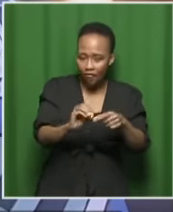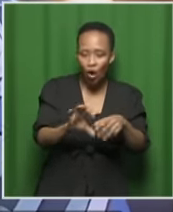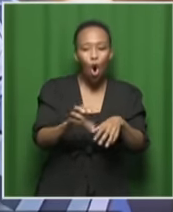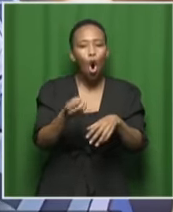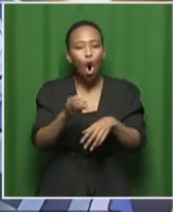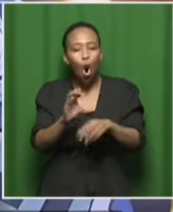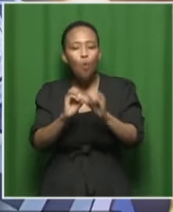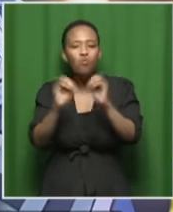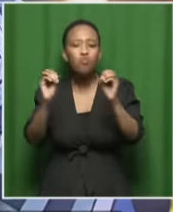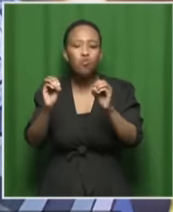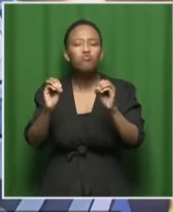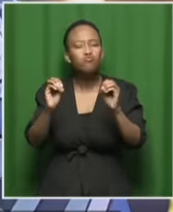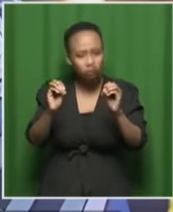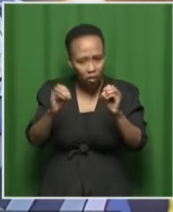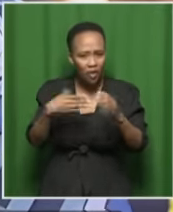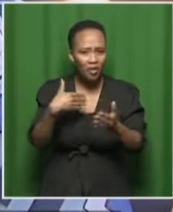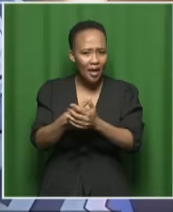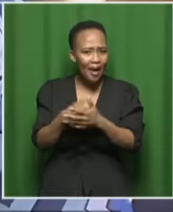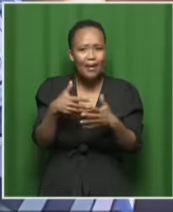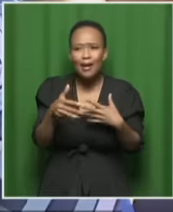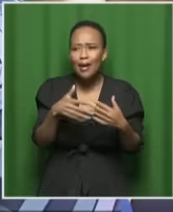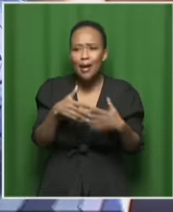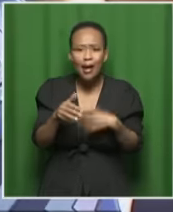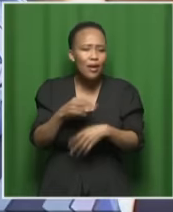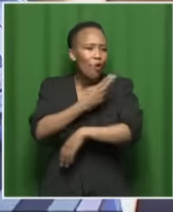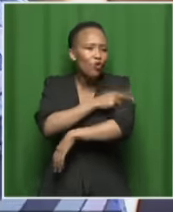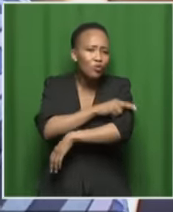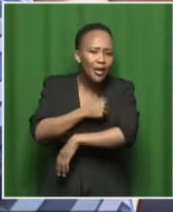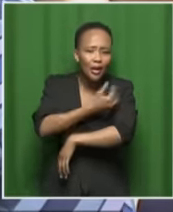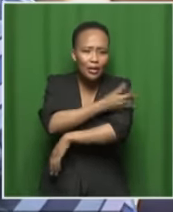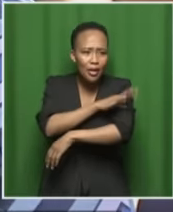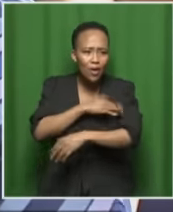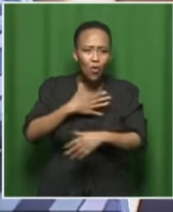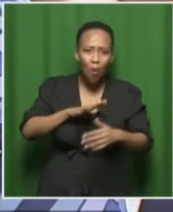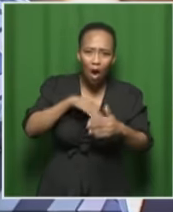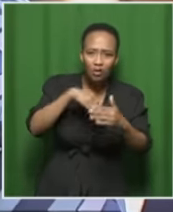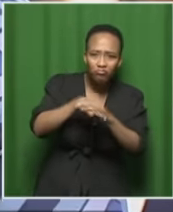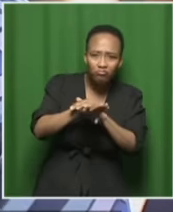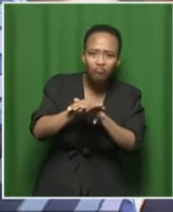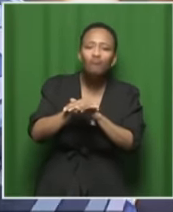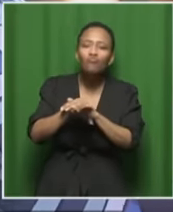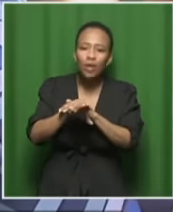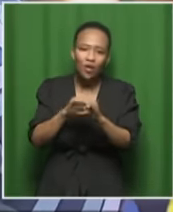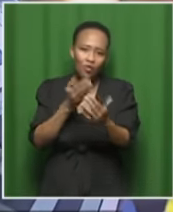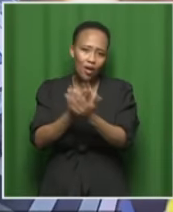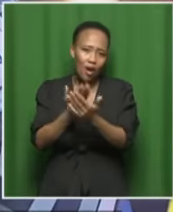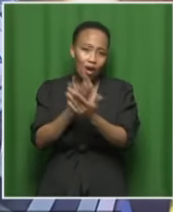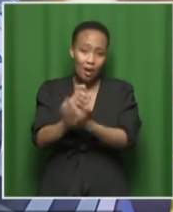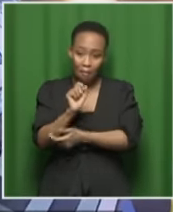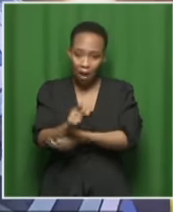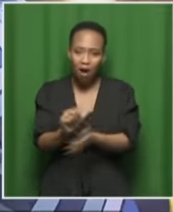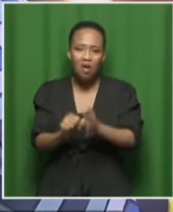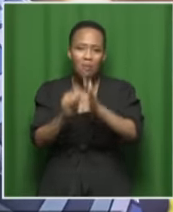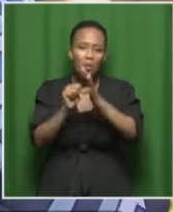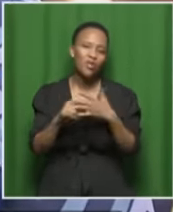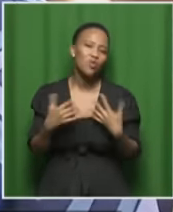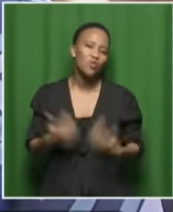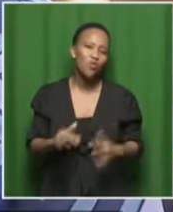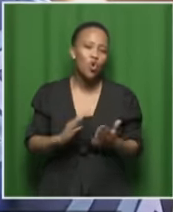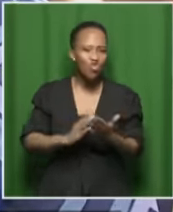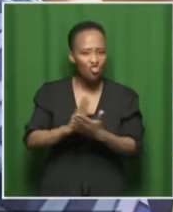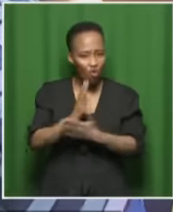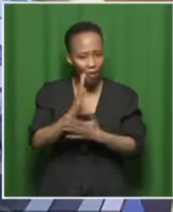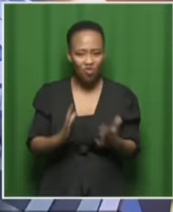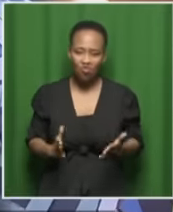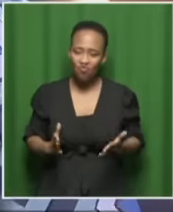you'll be in a position to access any medical facility you want to access, which is very, very important. Some human rights that you can't take away from our people. We've